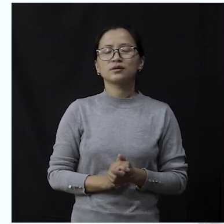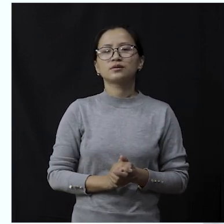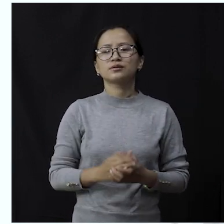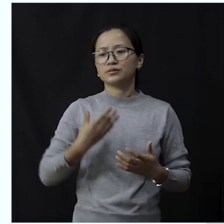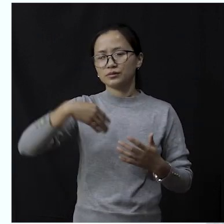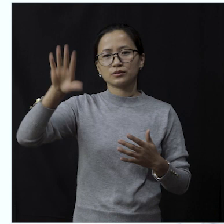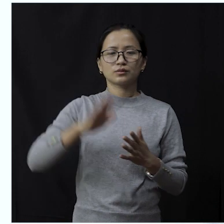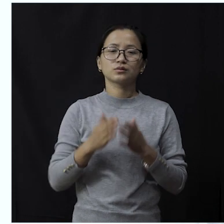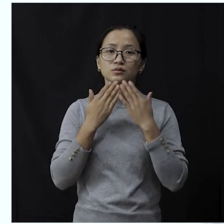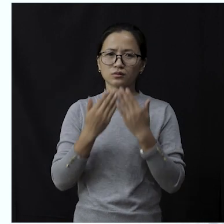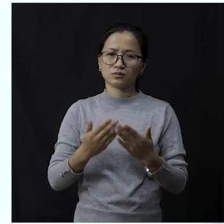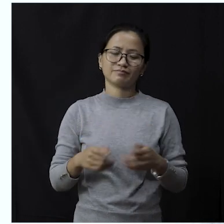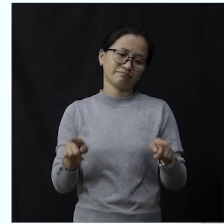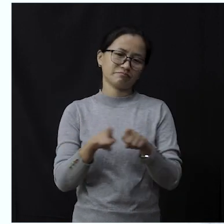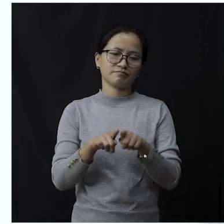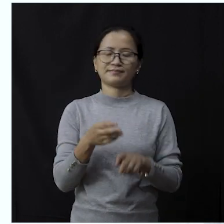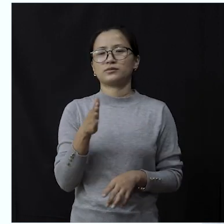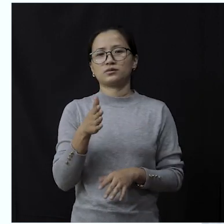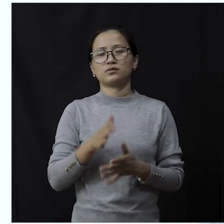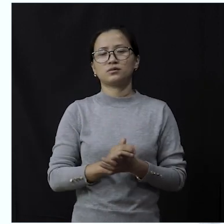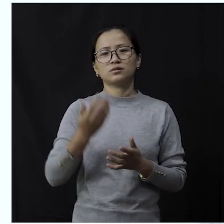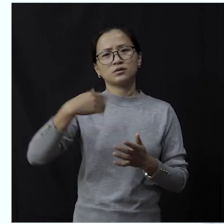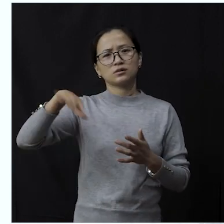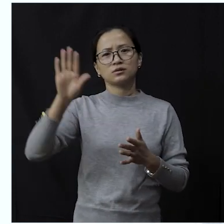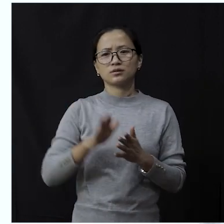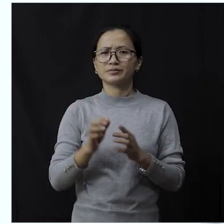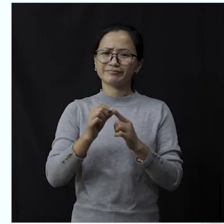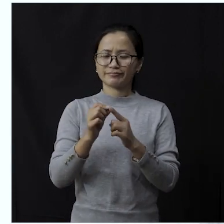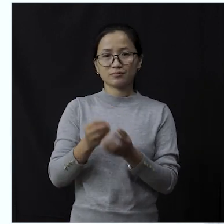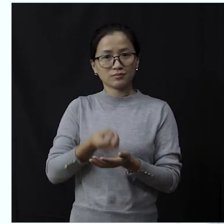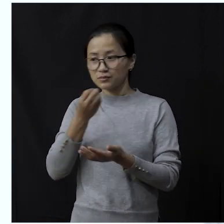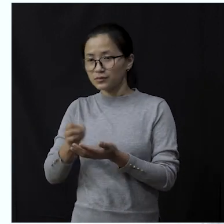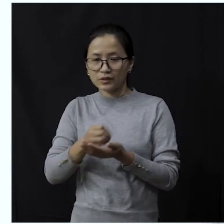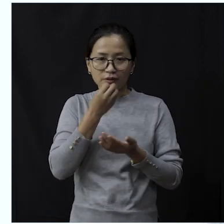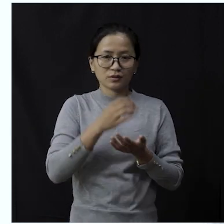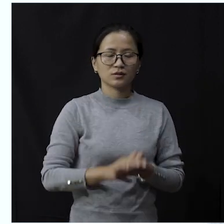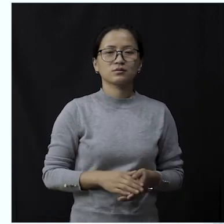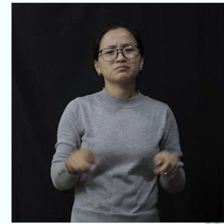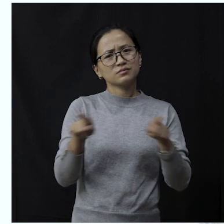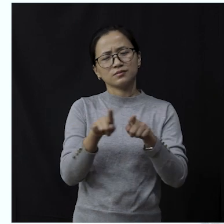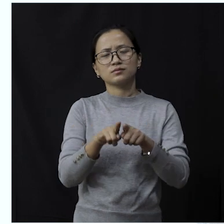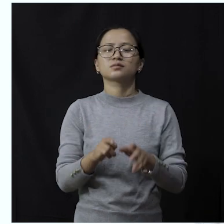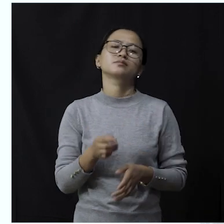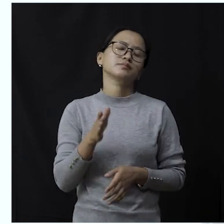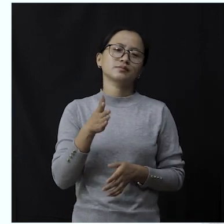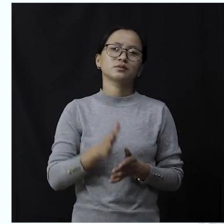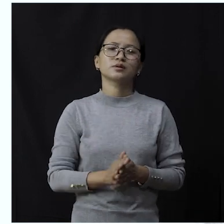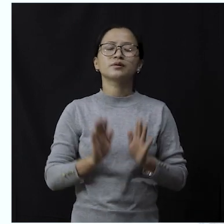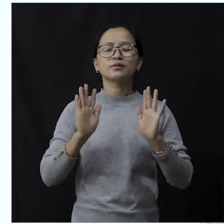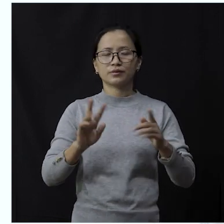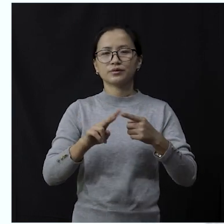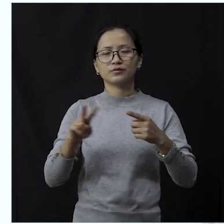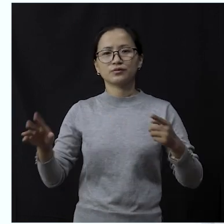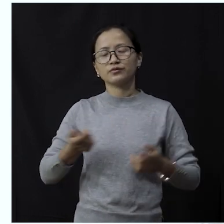will not be going to school like you. They will not be going for other picnics like you, but they have their own type of